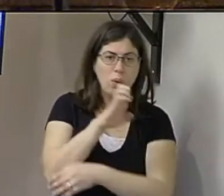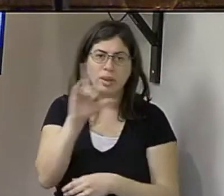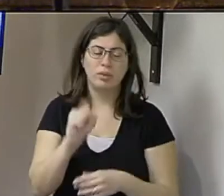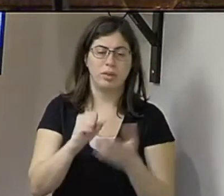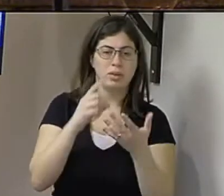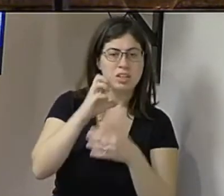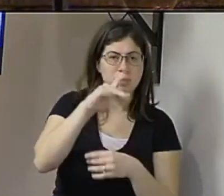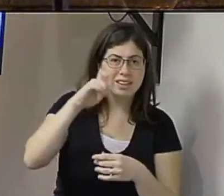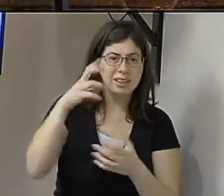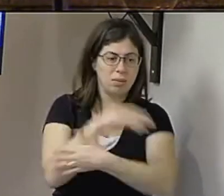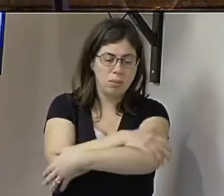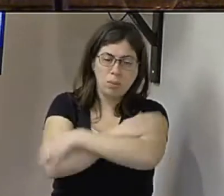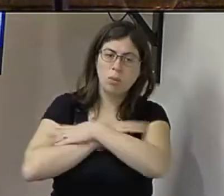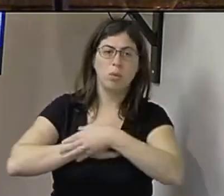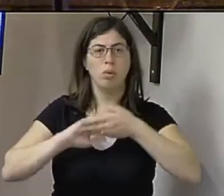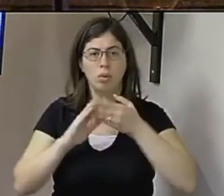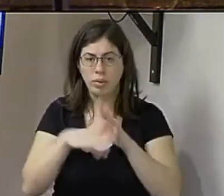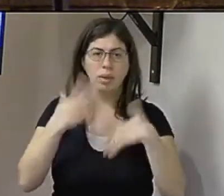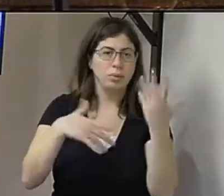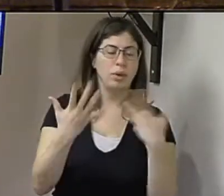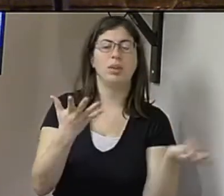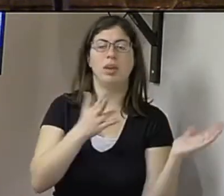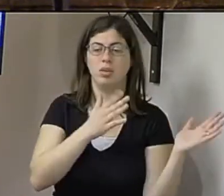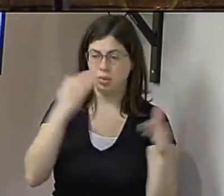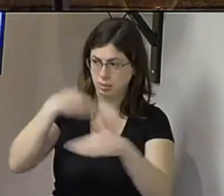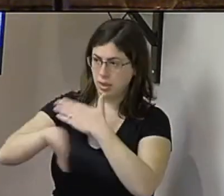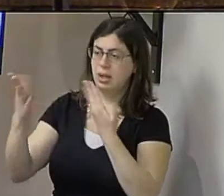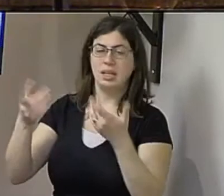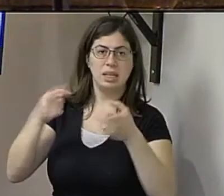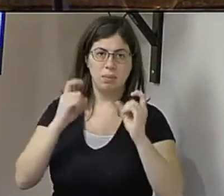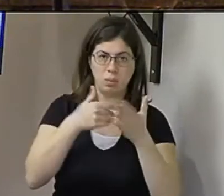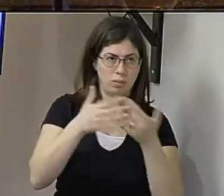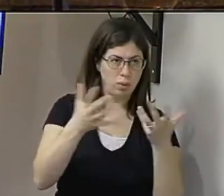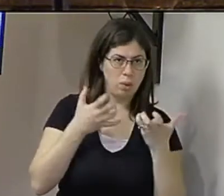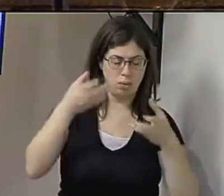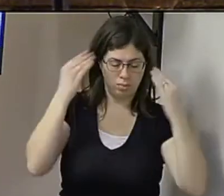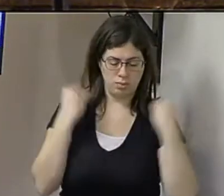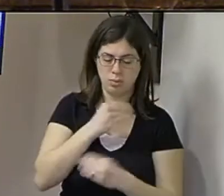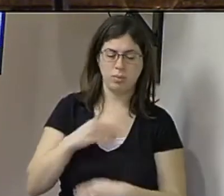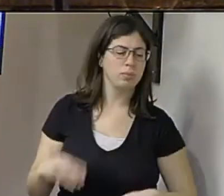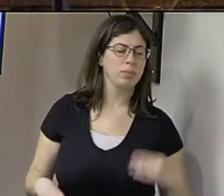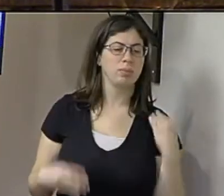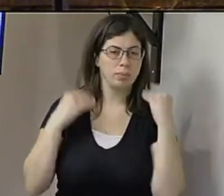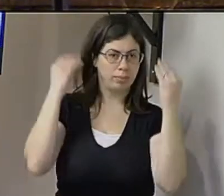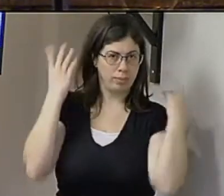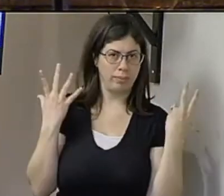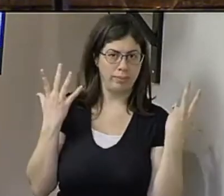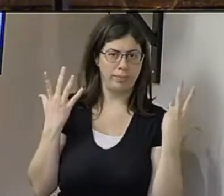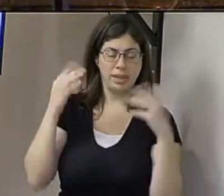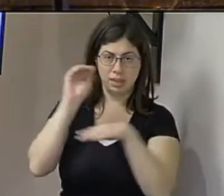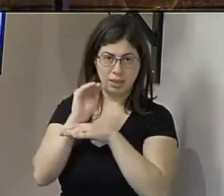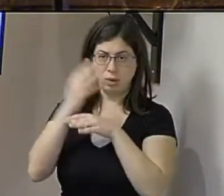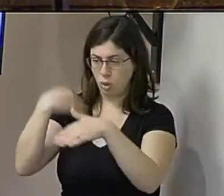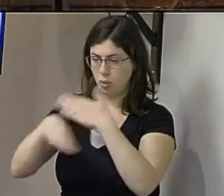with spices and ointments for women. When the young woman went into the king in this way, she was given whatever she desired to take with her from the harem to the king's palace. In the evening